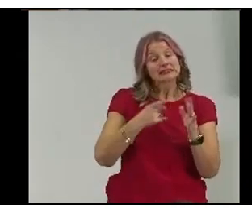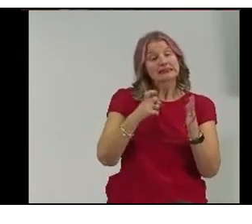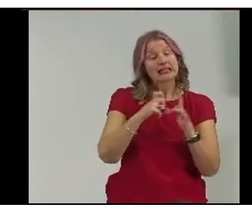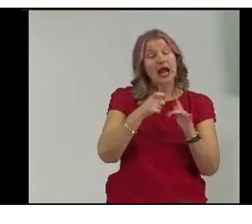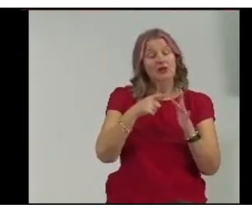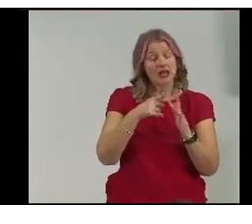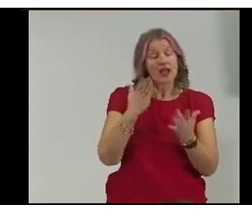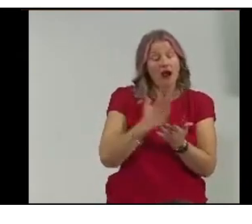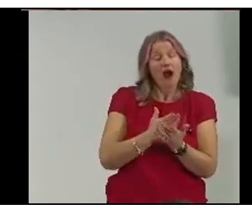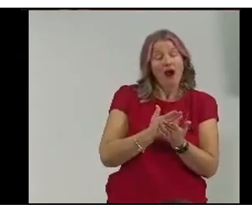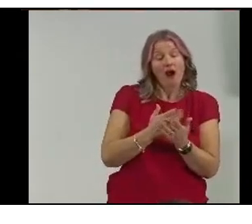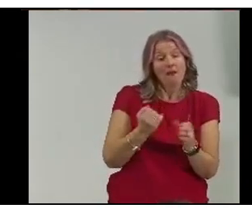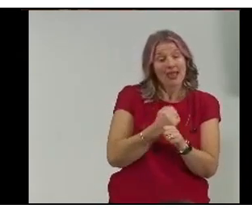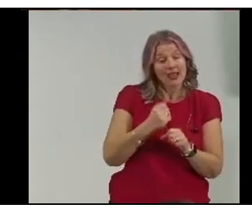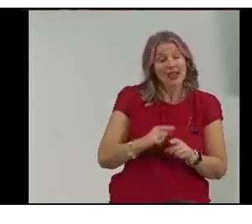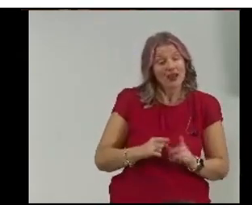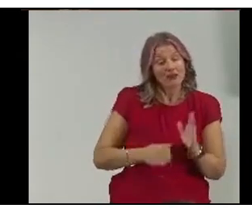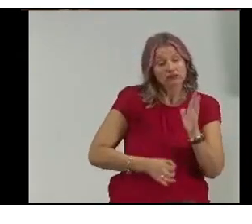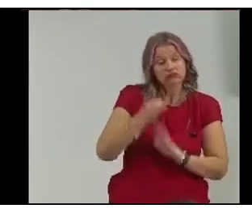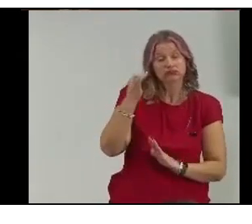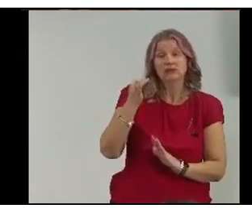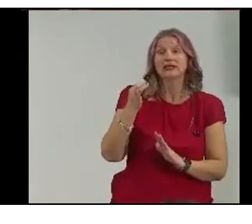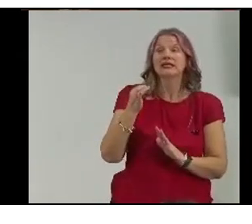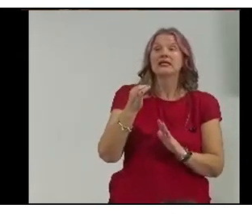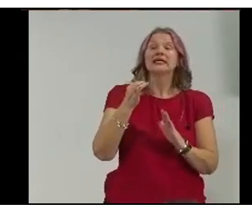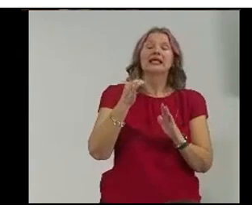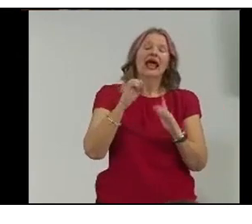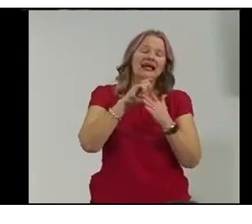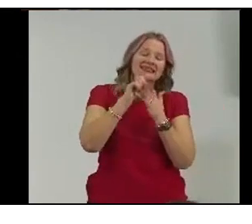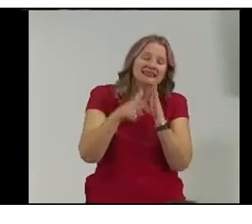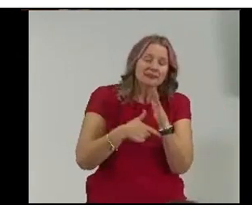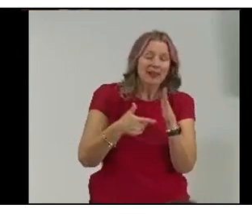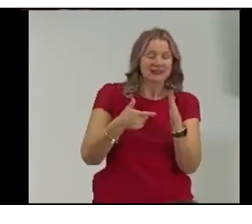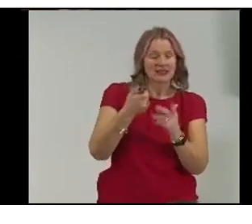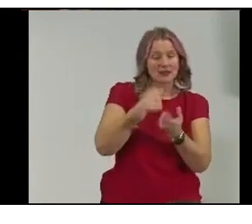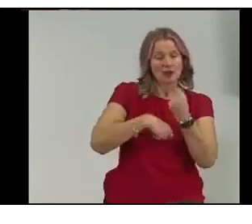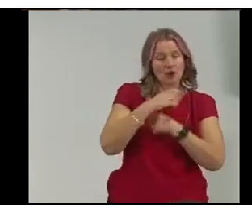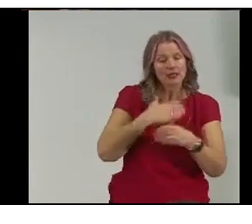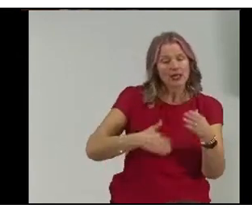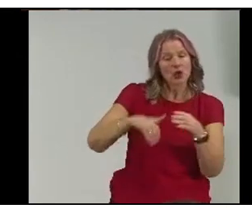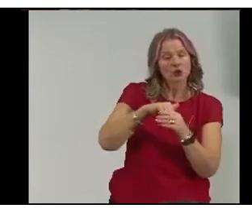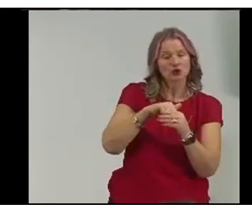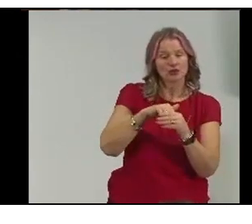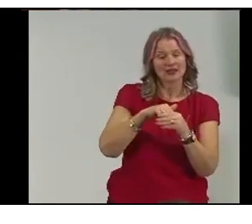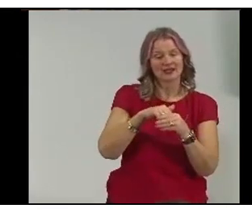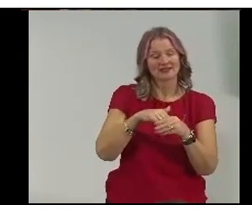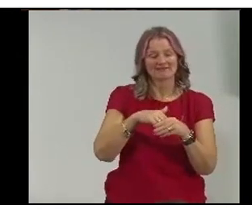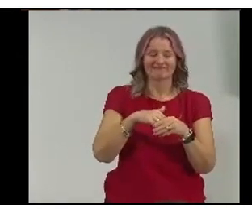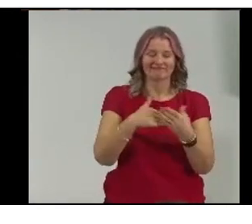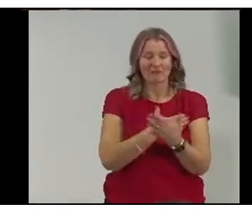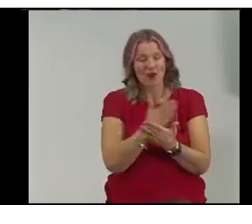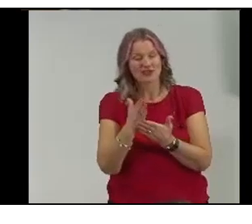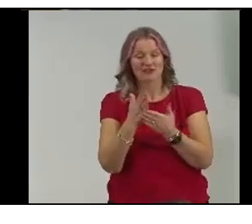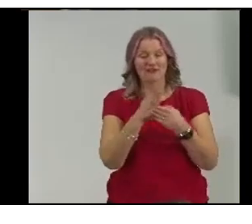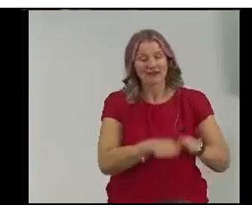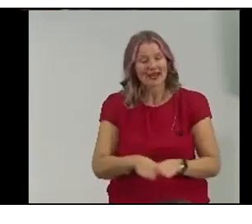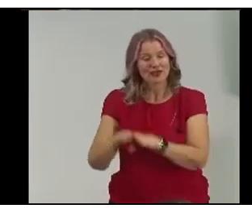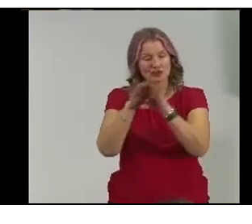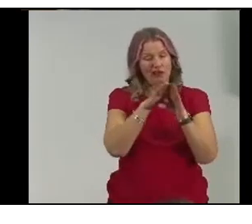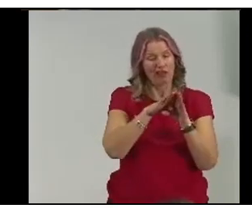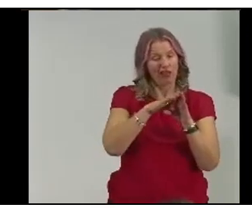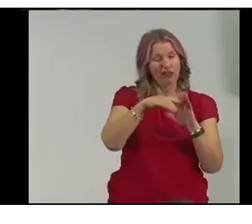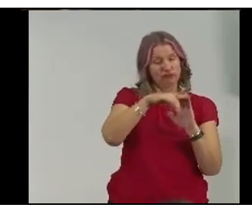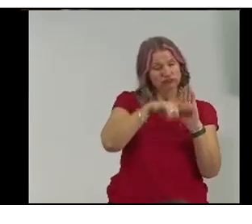significant efforts. So, for example, disability is built into the inclusion as a part of the national strategy. It's a part of Abu Dhabi